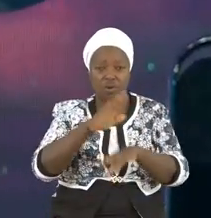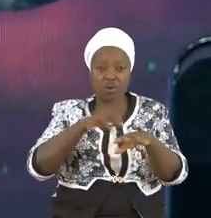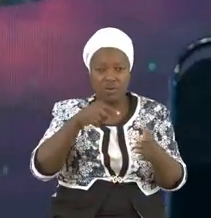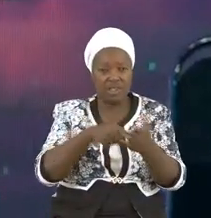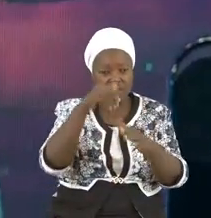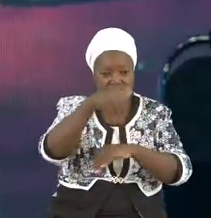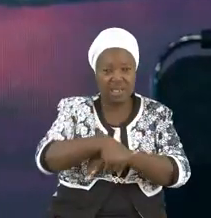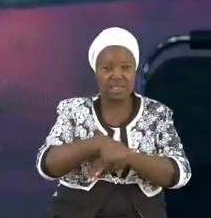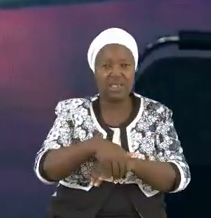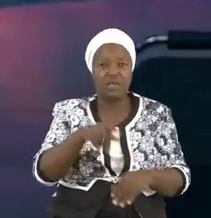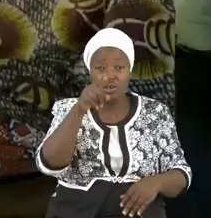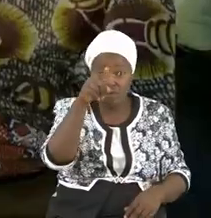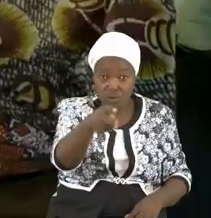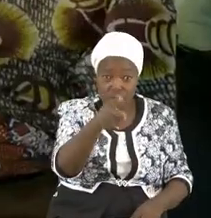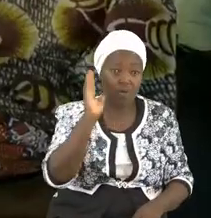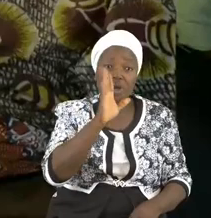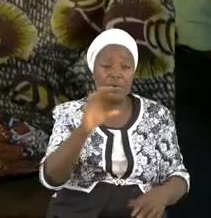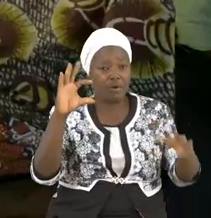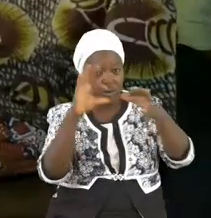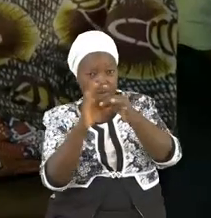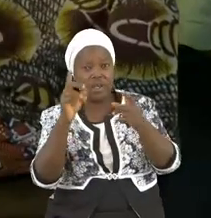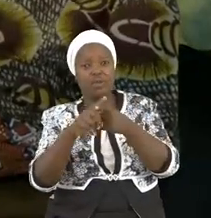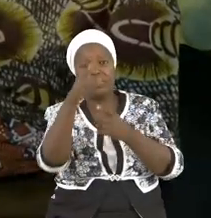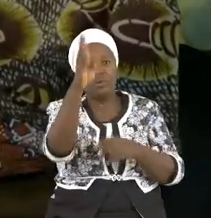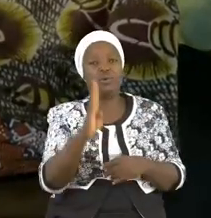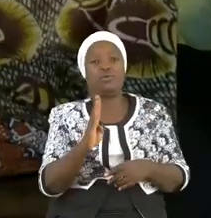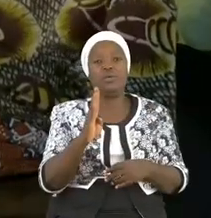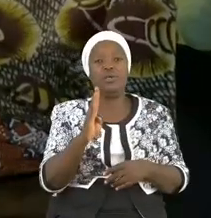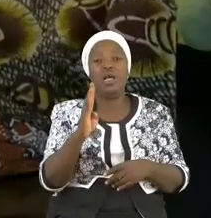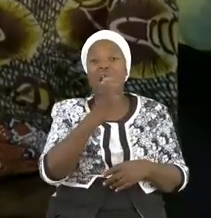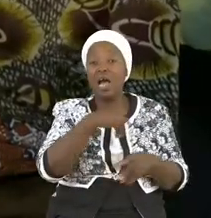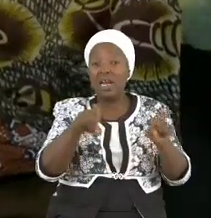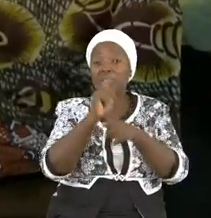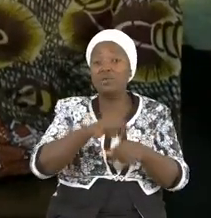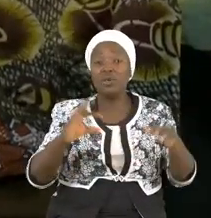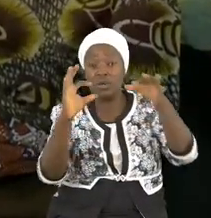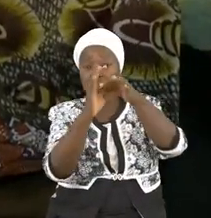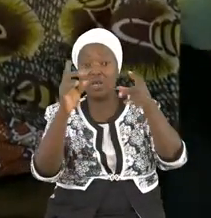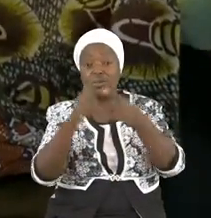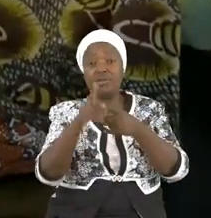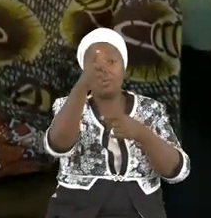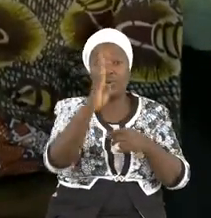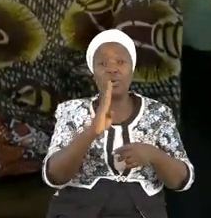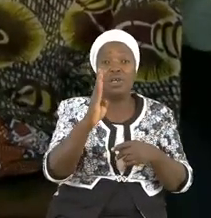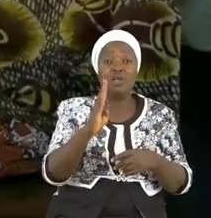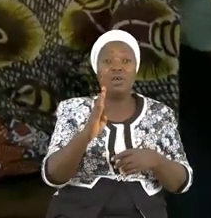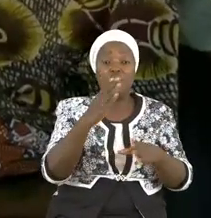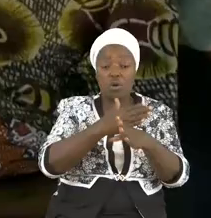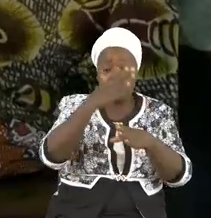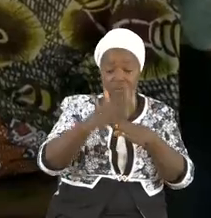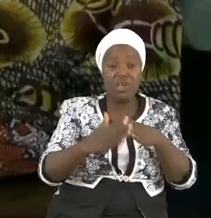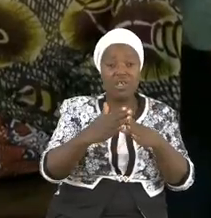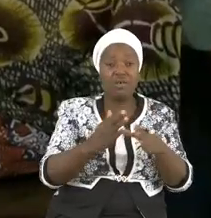be reconciled unto God. And as we are reconciled unto God, total recovery in